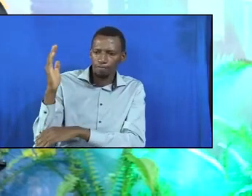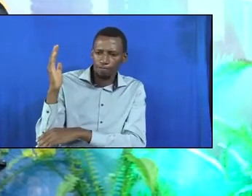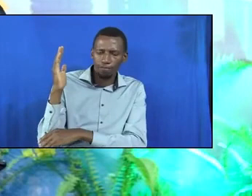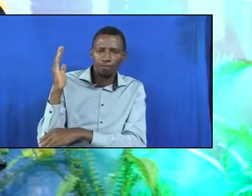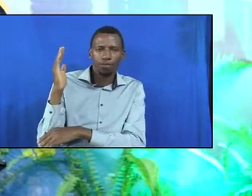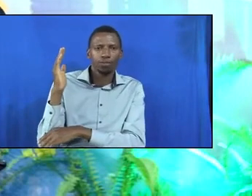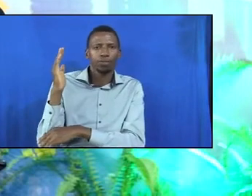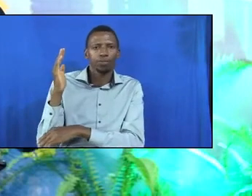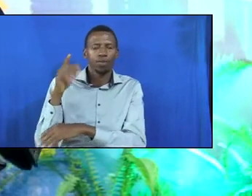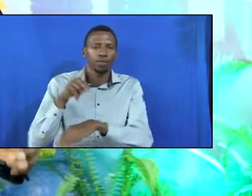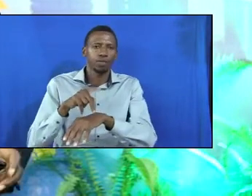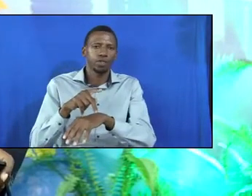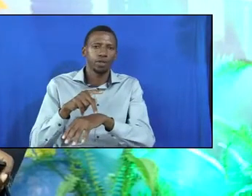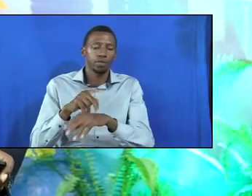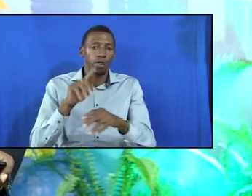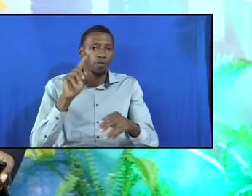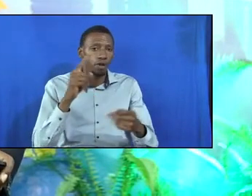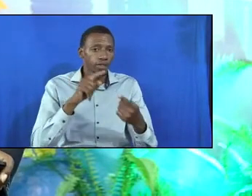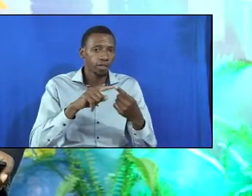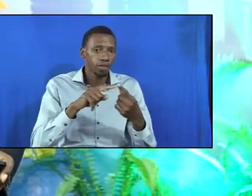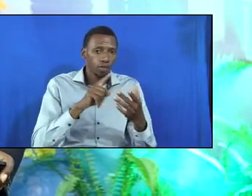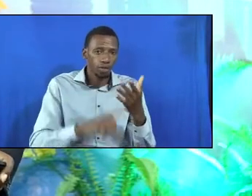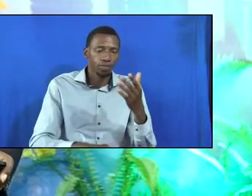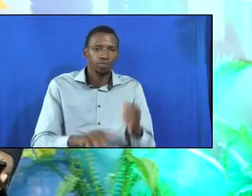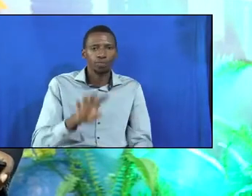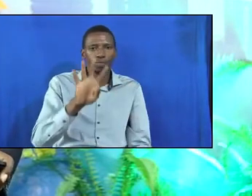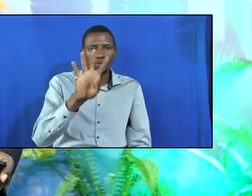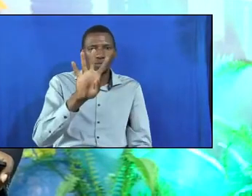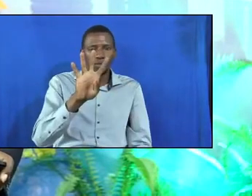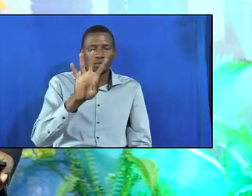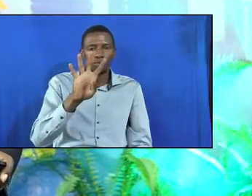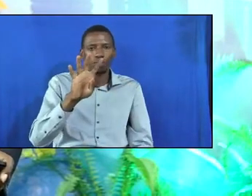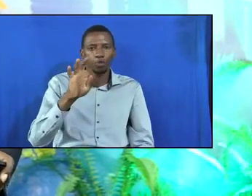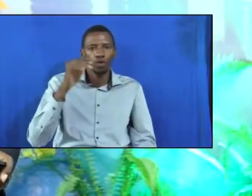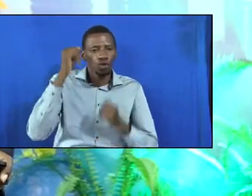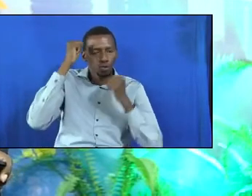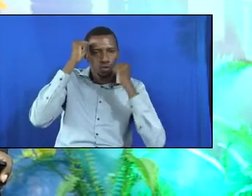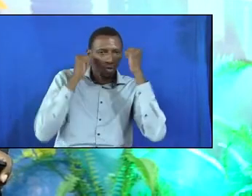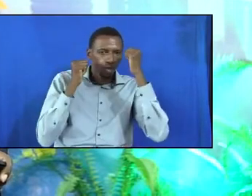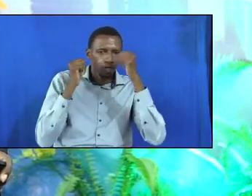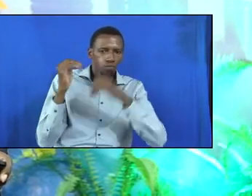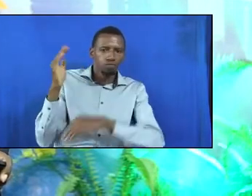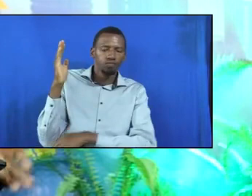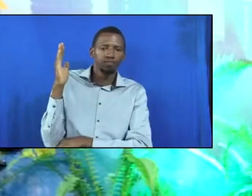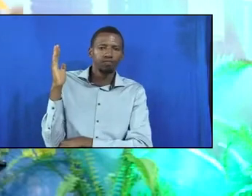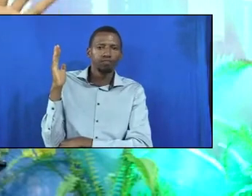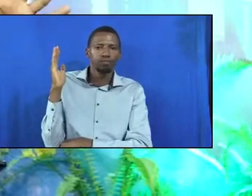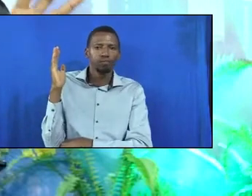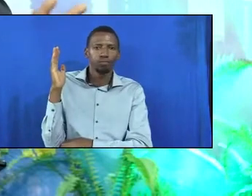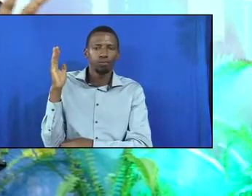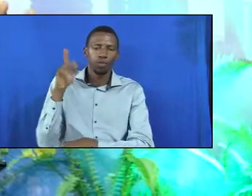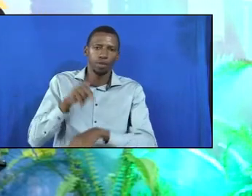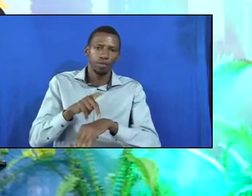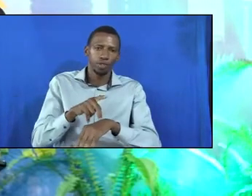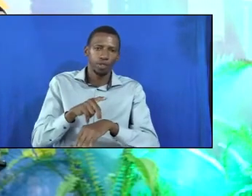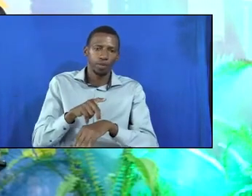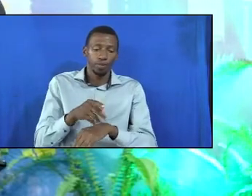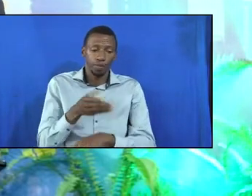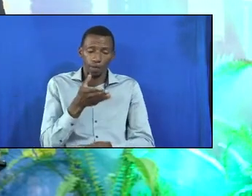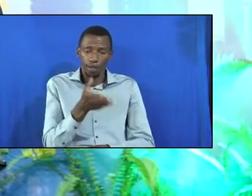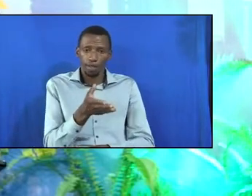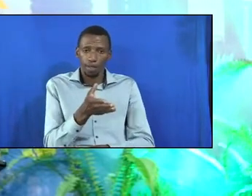First of all, we were told there were four squads of four soldiers guarding Peter. And among that